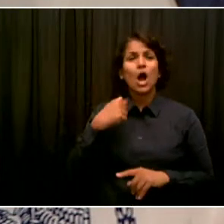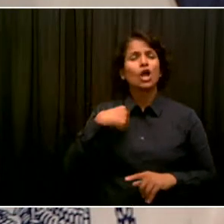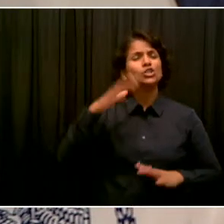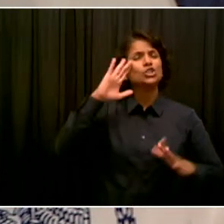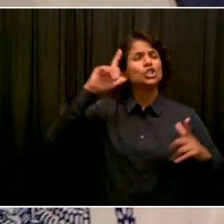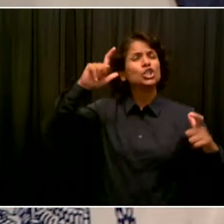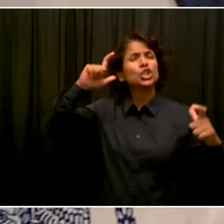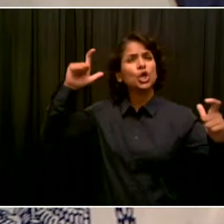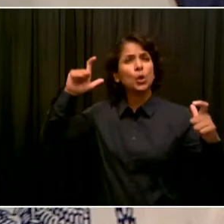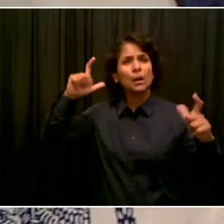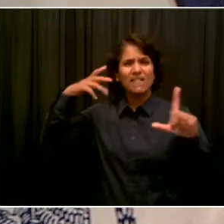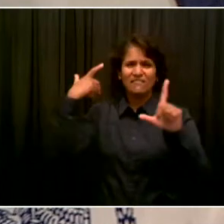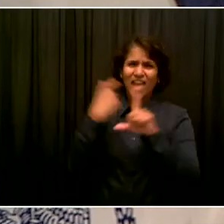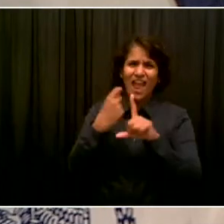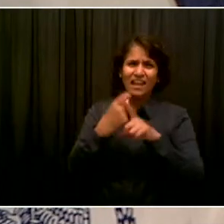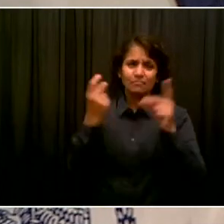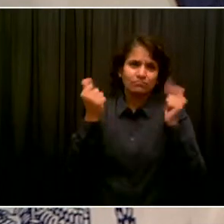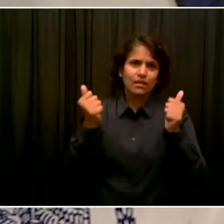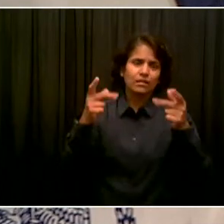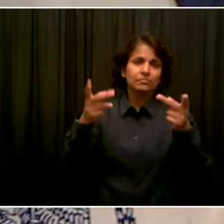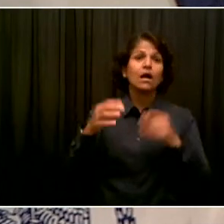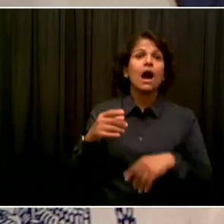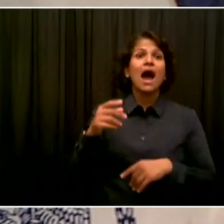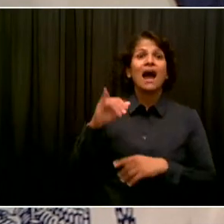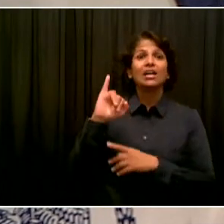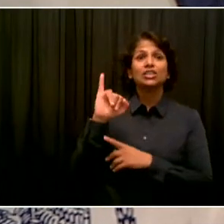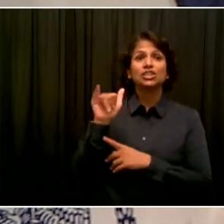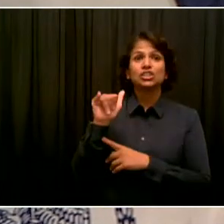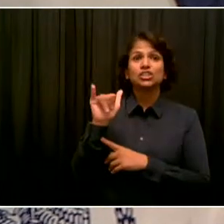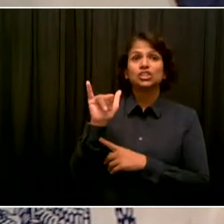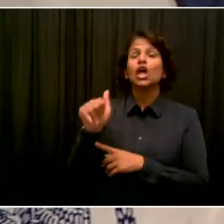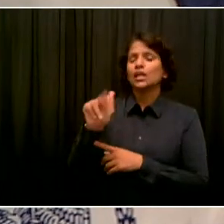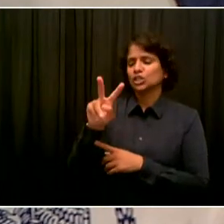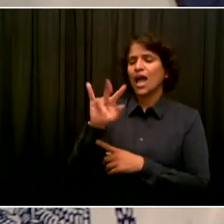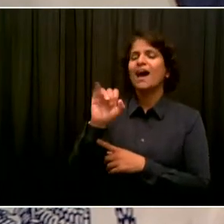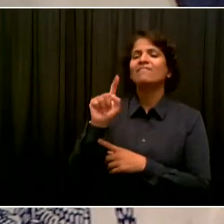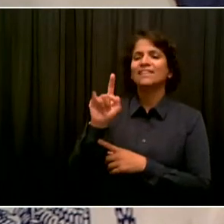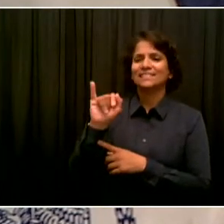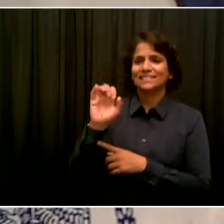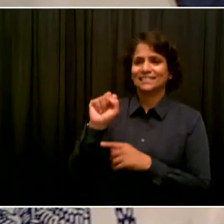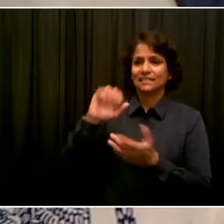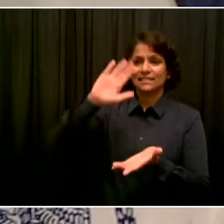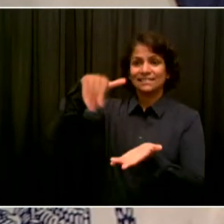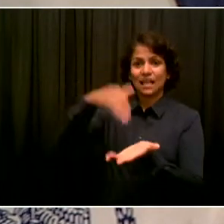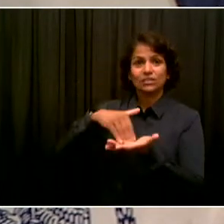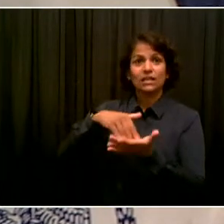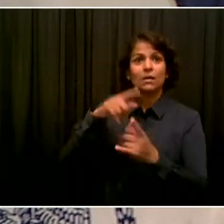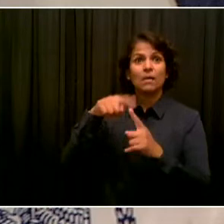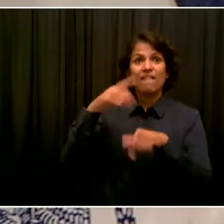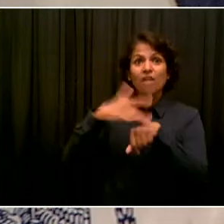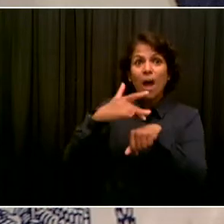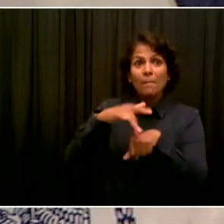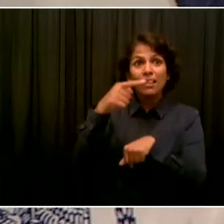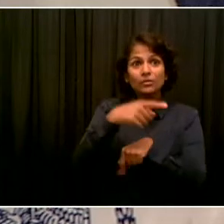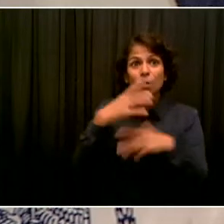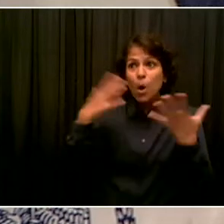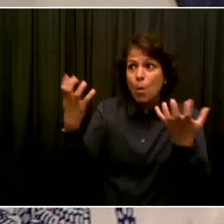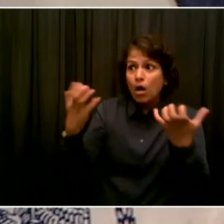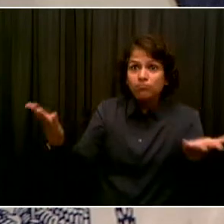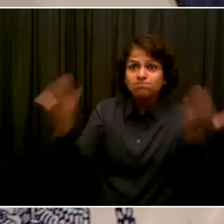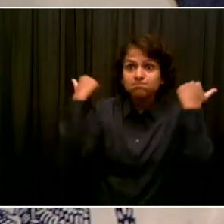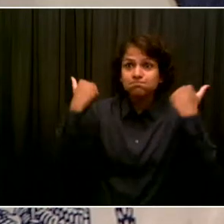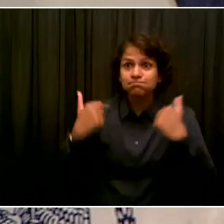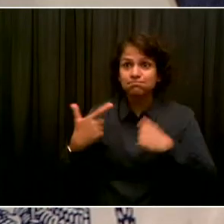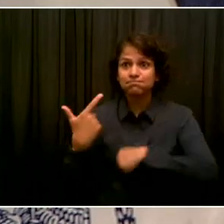available again. Those mass vac sites would be available if localities asked for them, essentially. So I wanted to see if you have